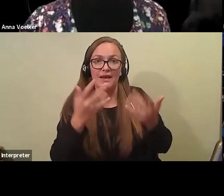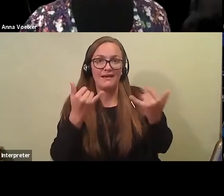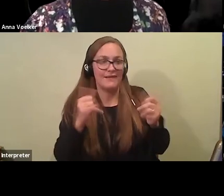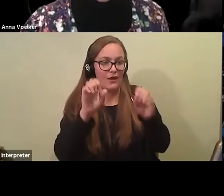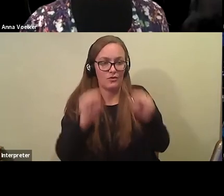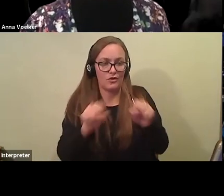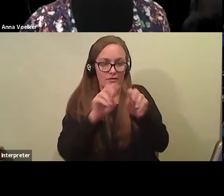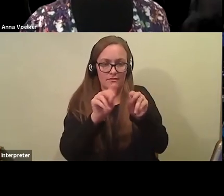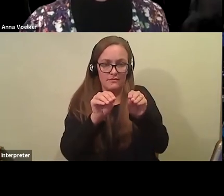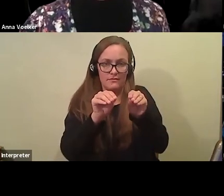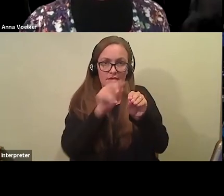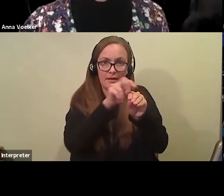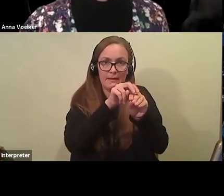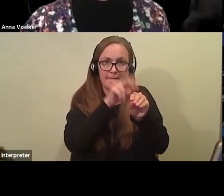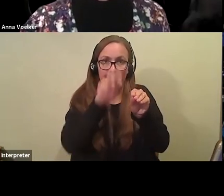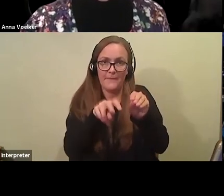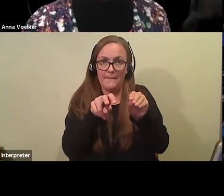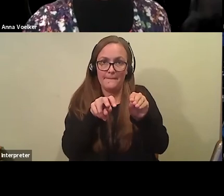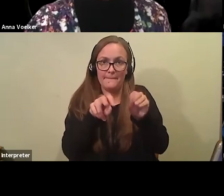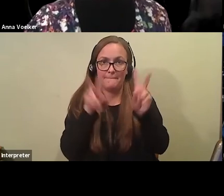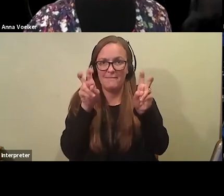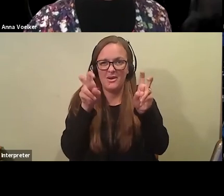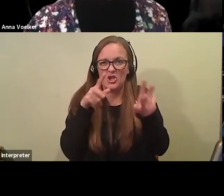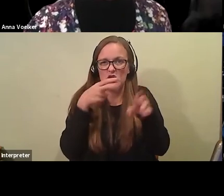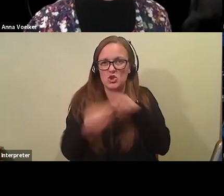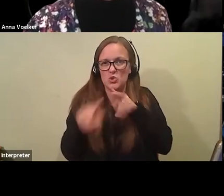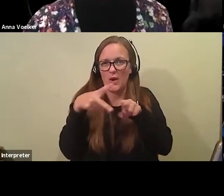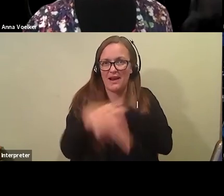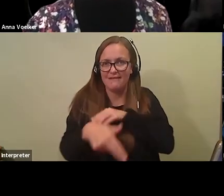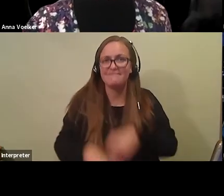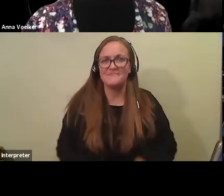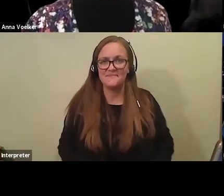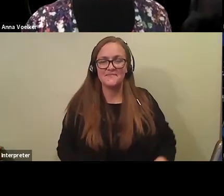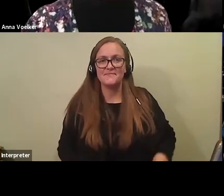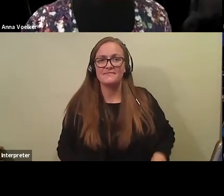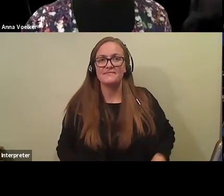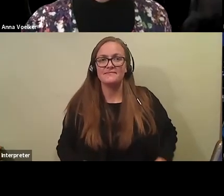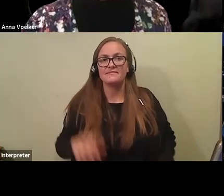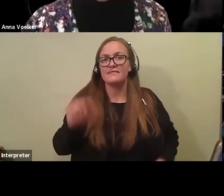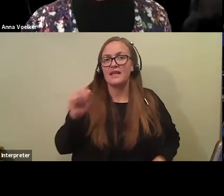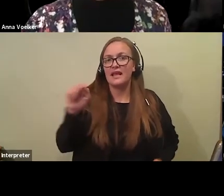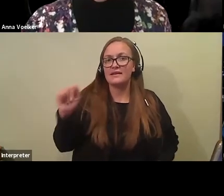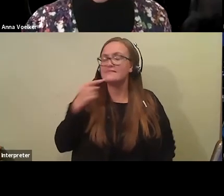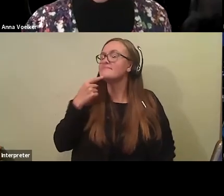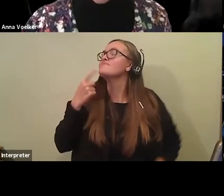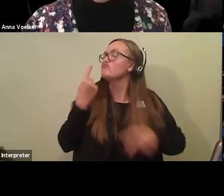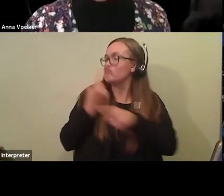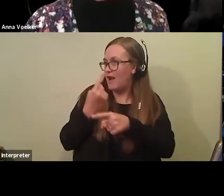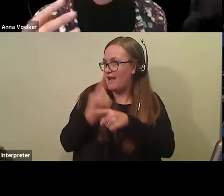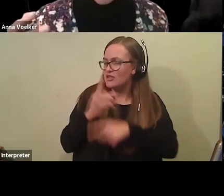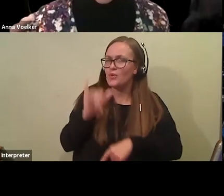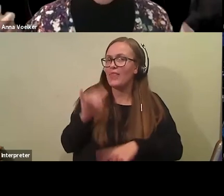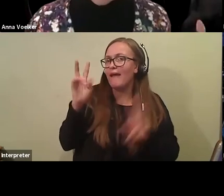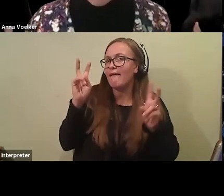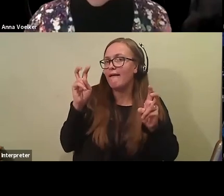bink, hop over, taking a shortcut, as it were. Right. So when we're talking about that shortcut, when they